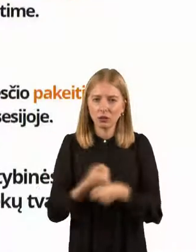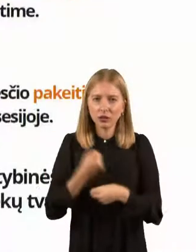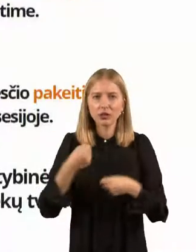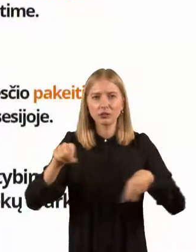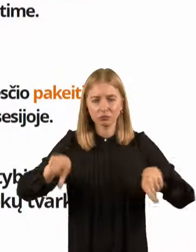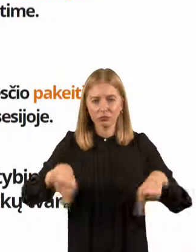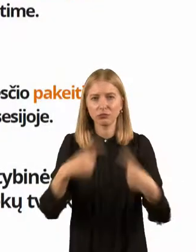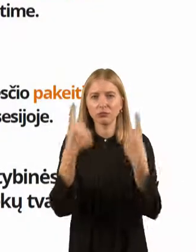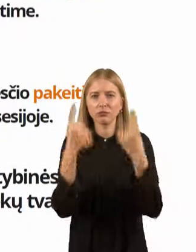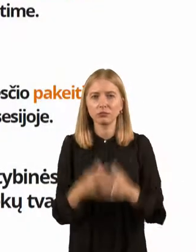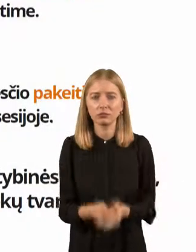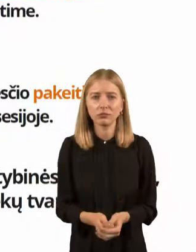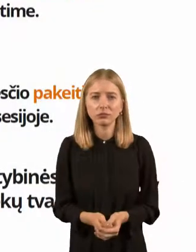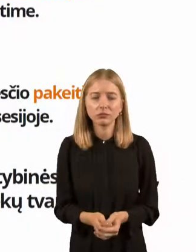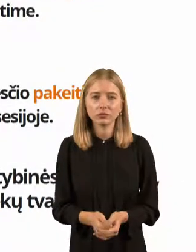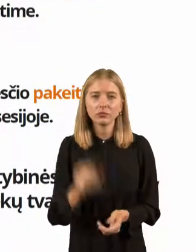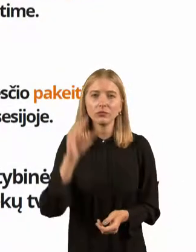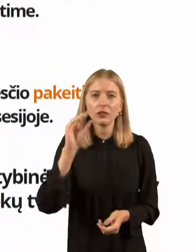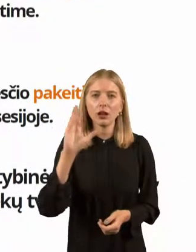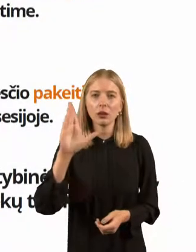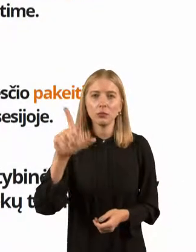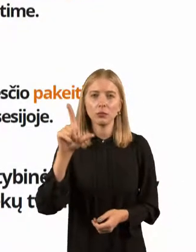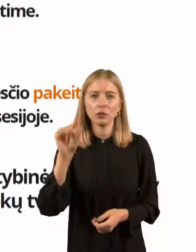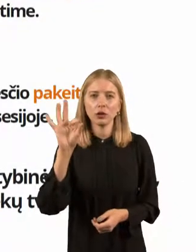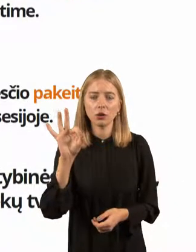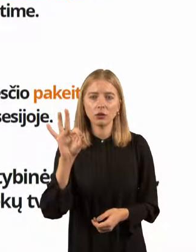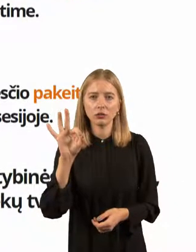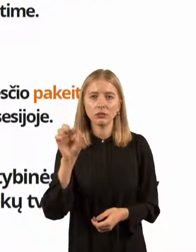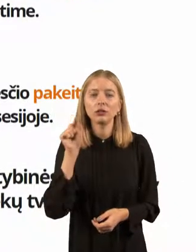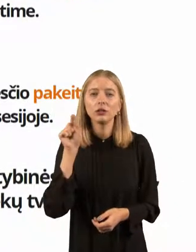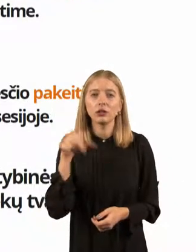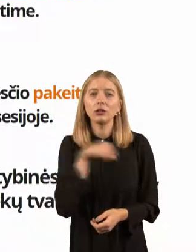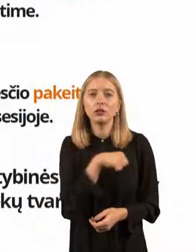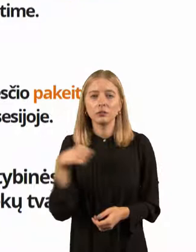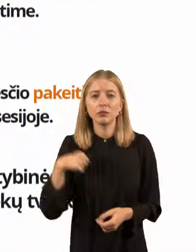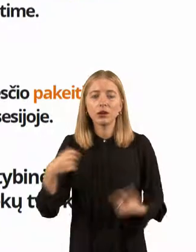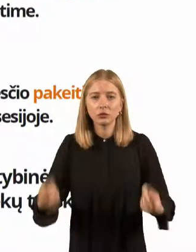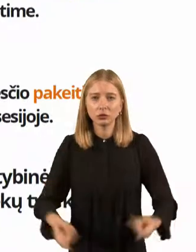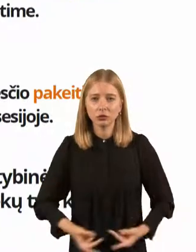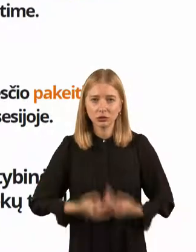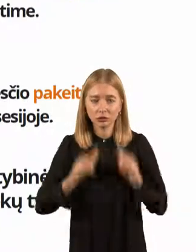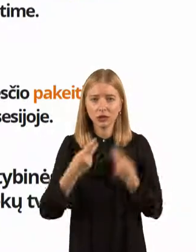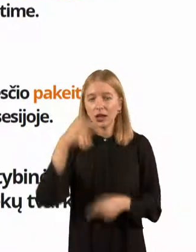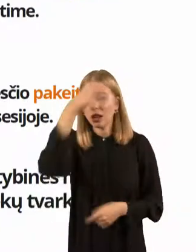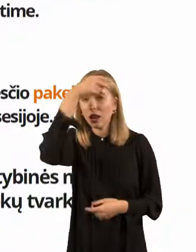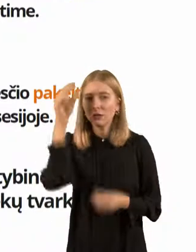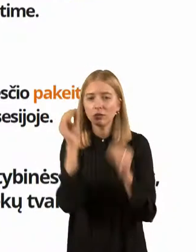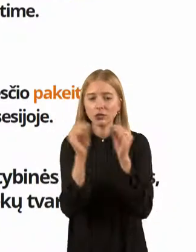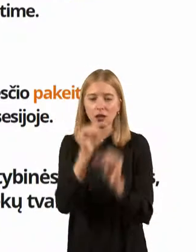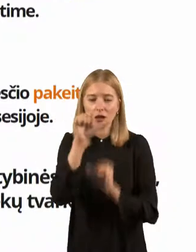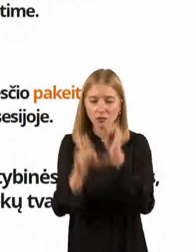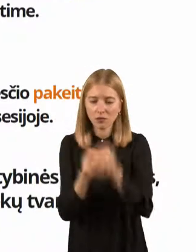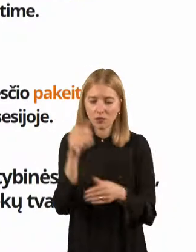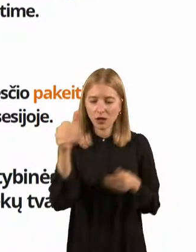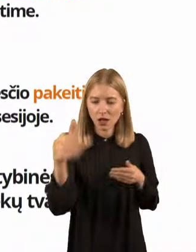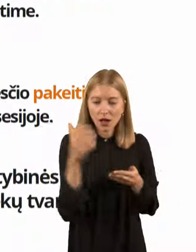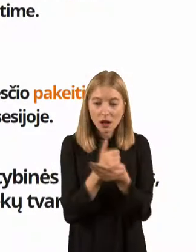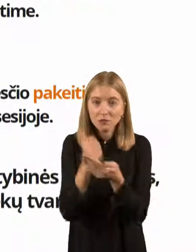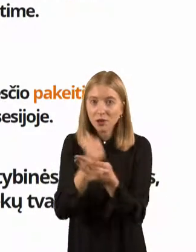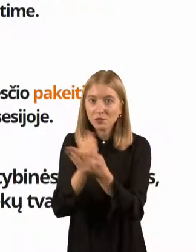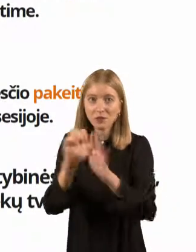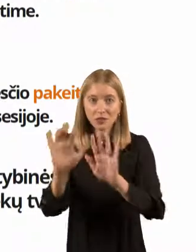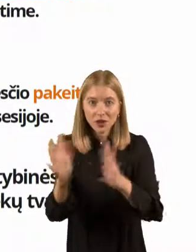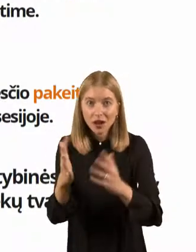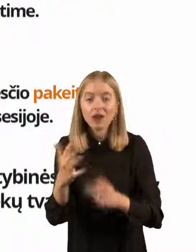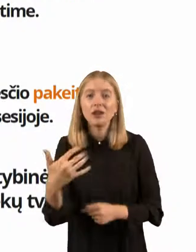our spatial planning policies are improved. Also,